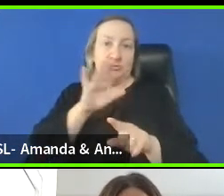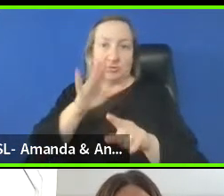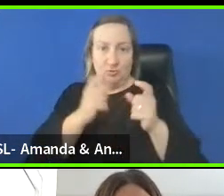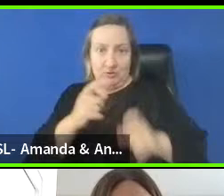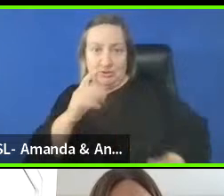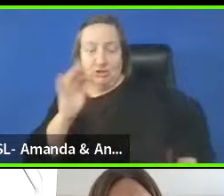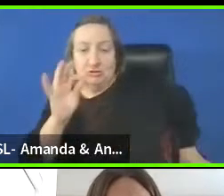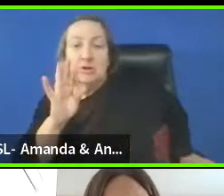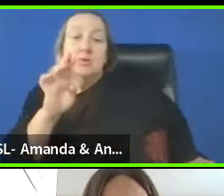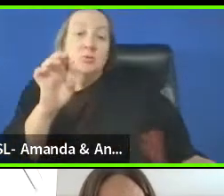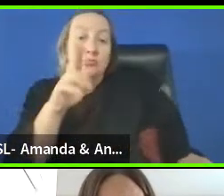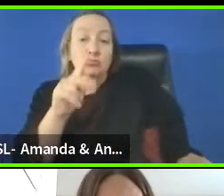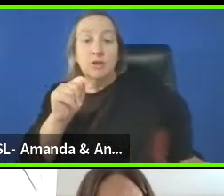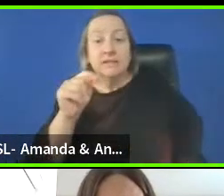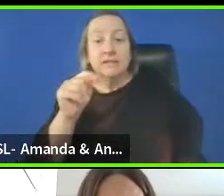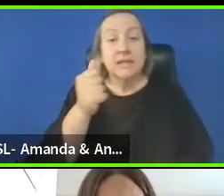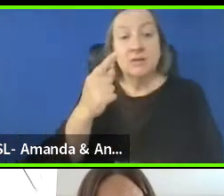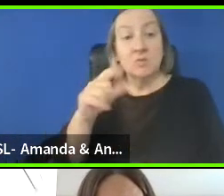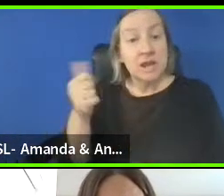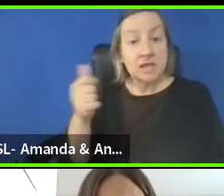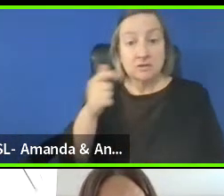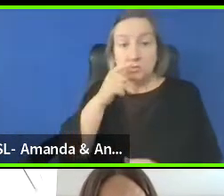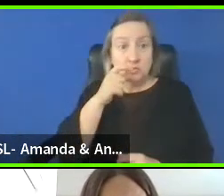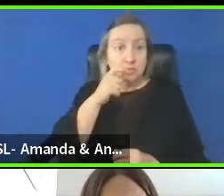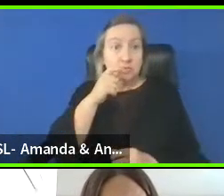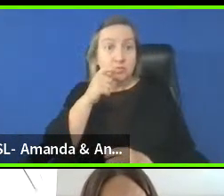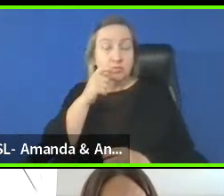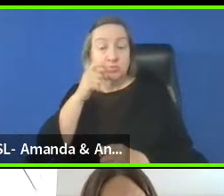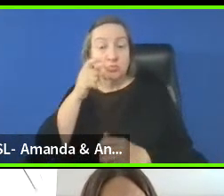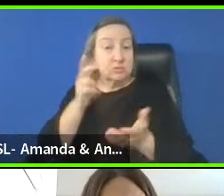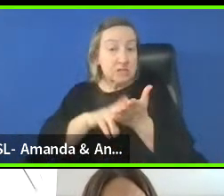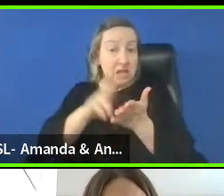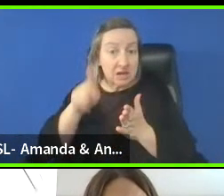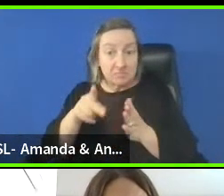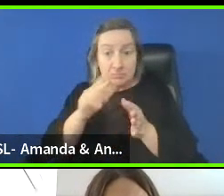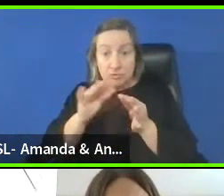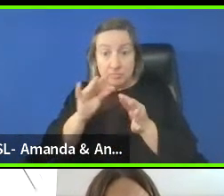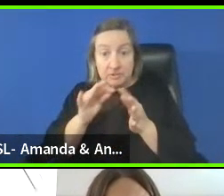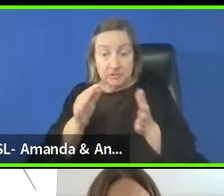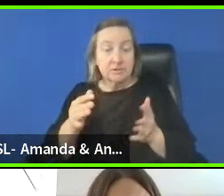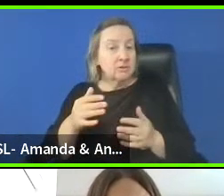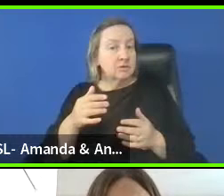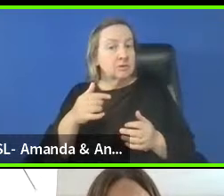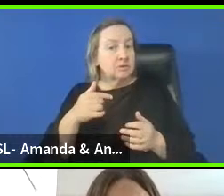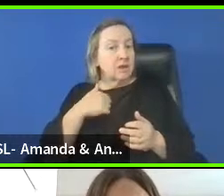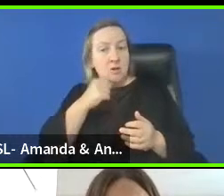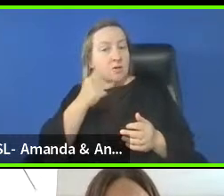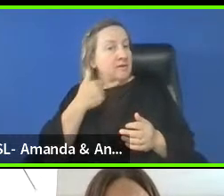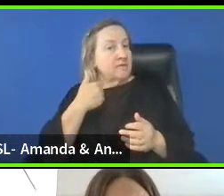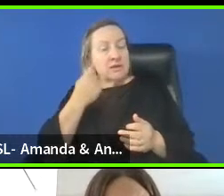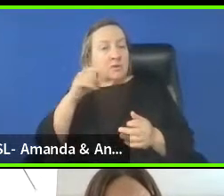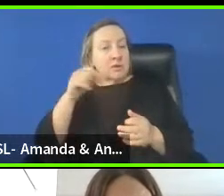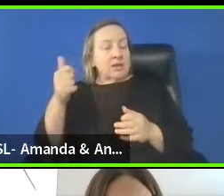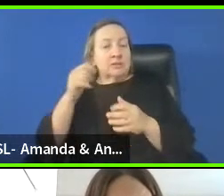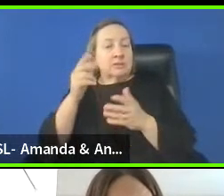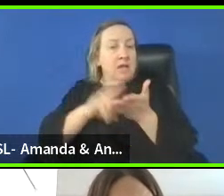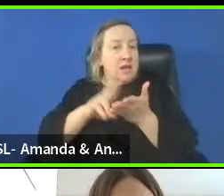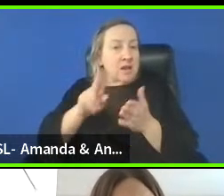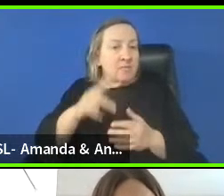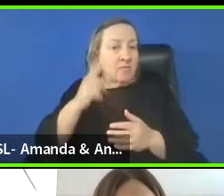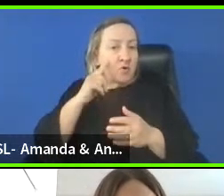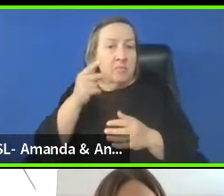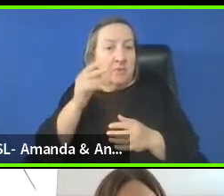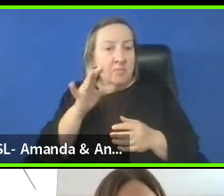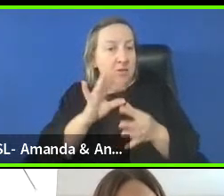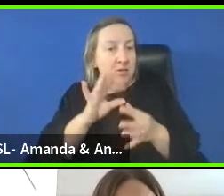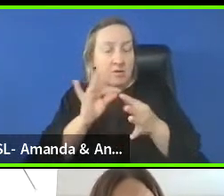Brent, anybody else that is signed up? We do not have anyone else signed up for public comment.